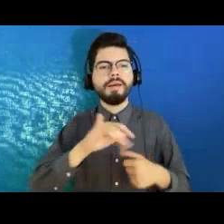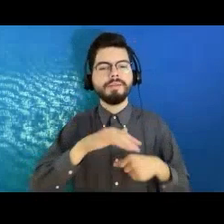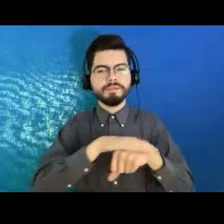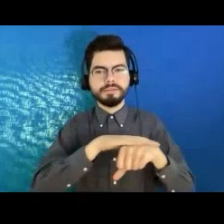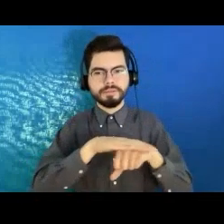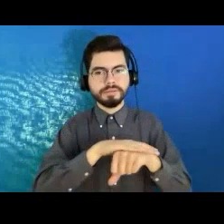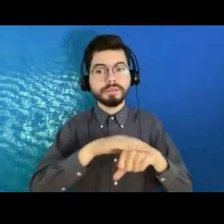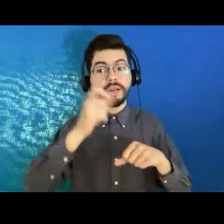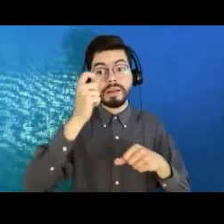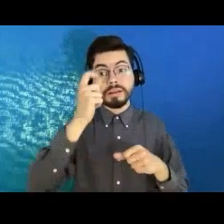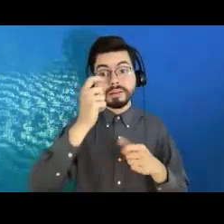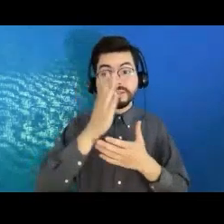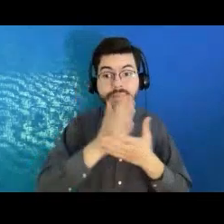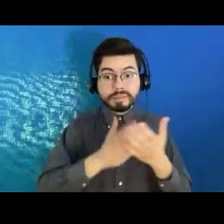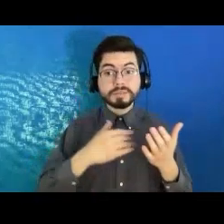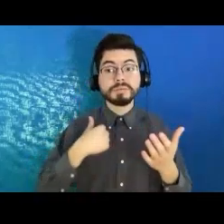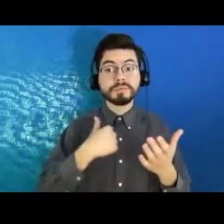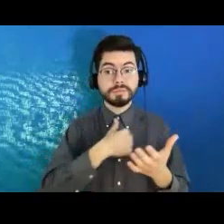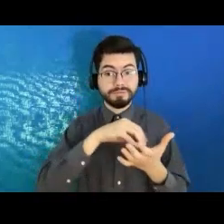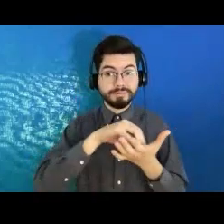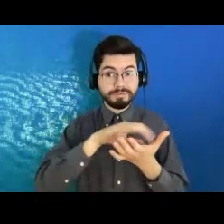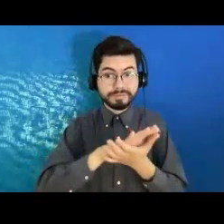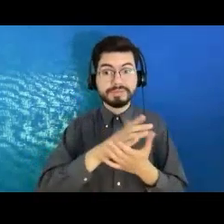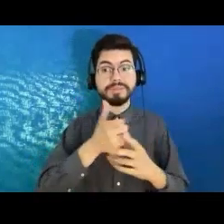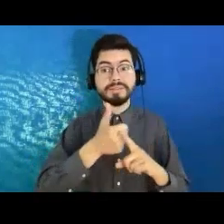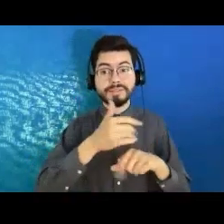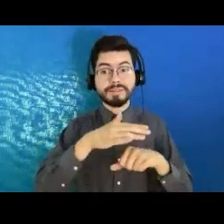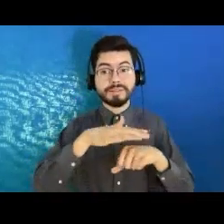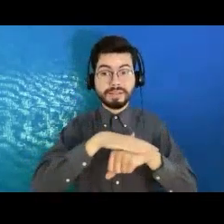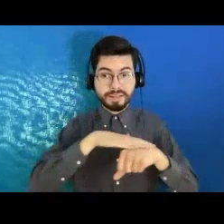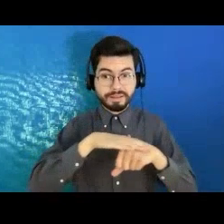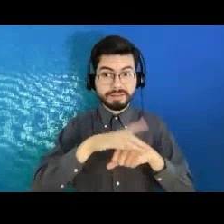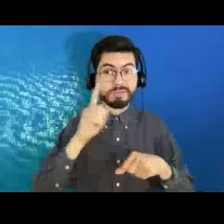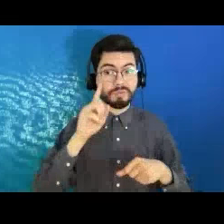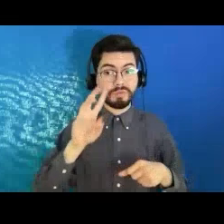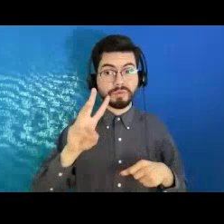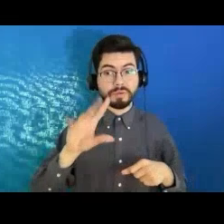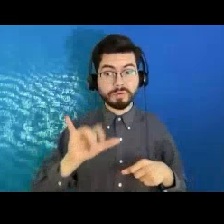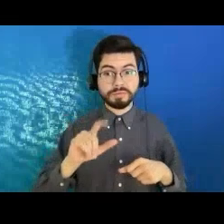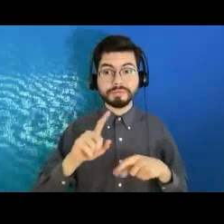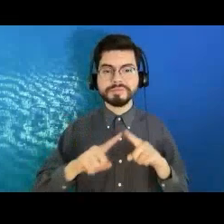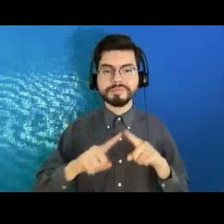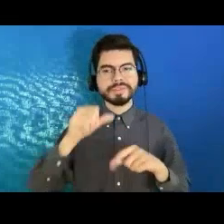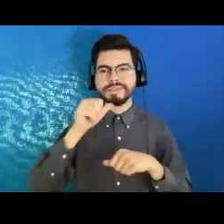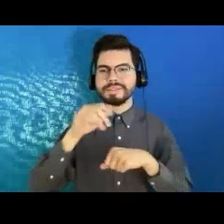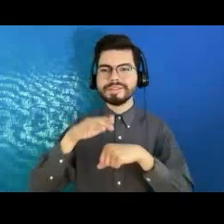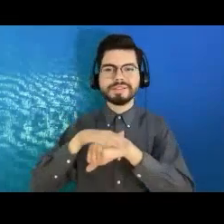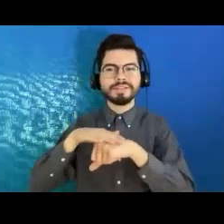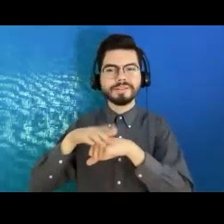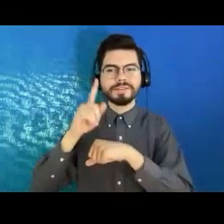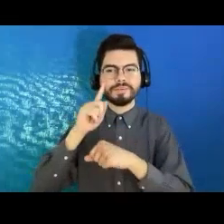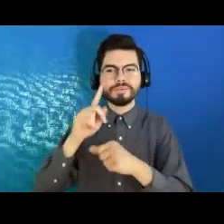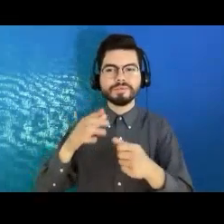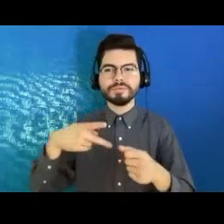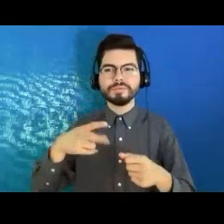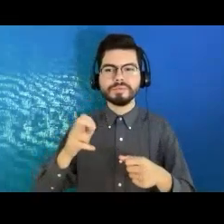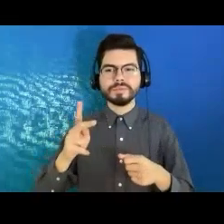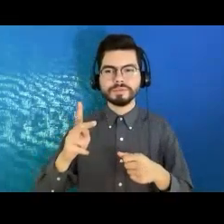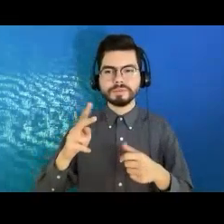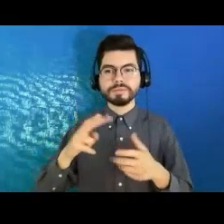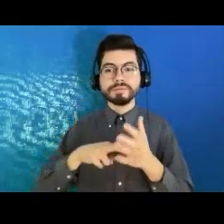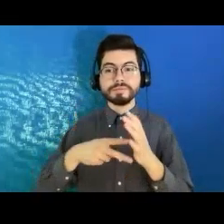to Wyoming, but we feel pretty confident they're not native to the park. So locally, I guess